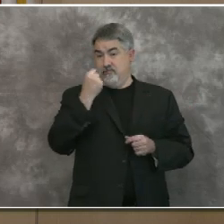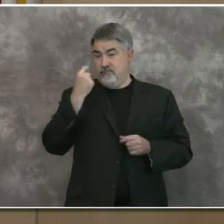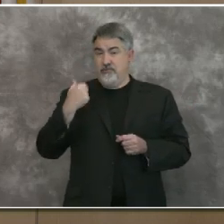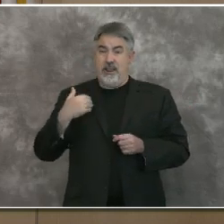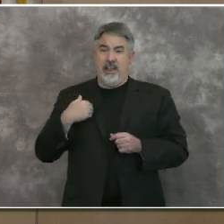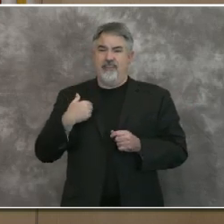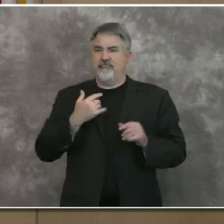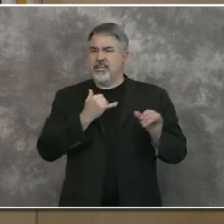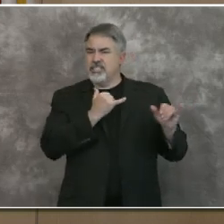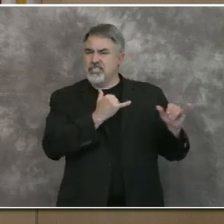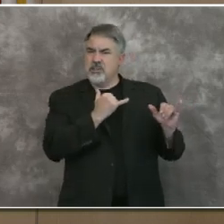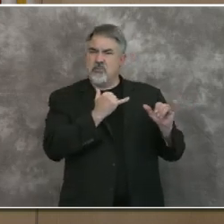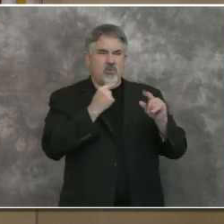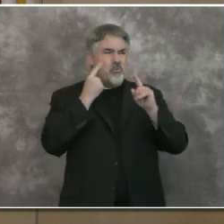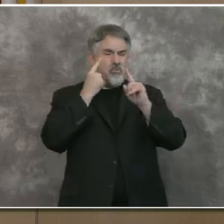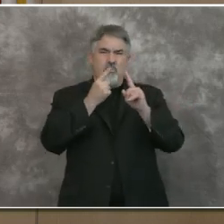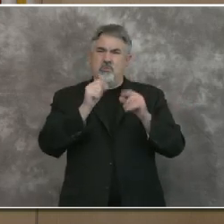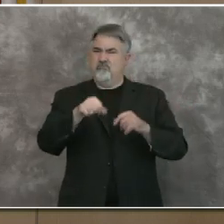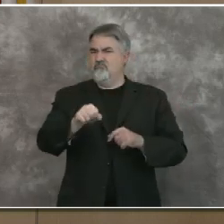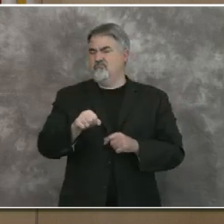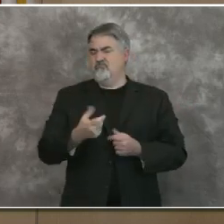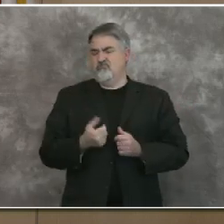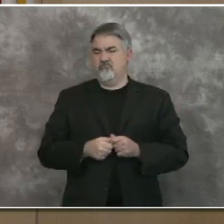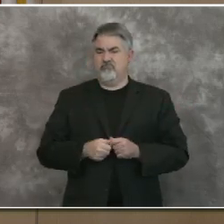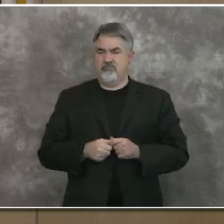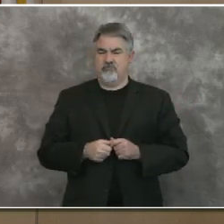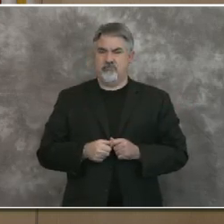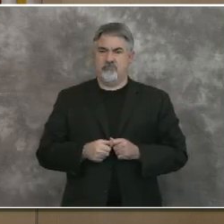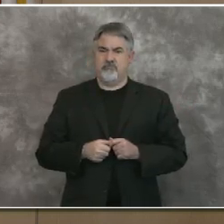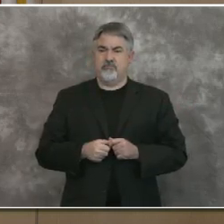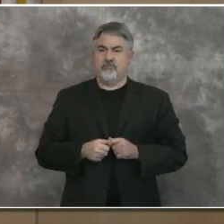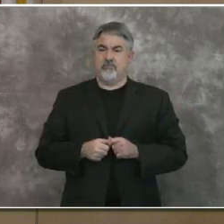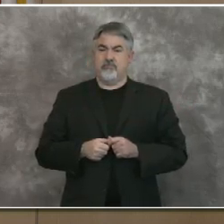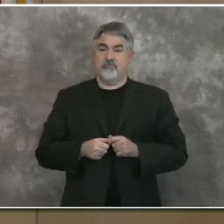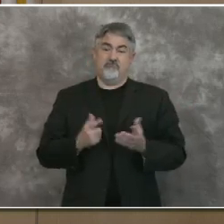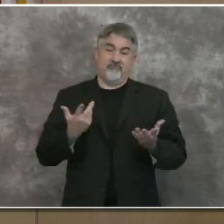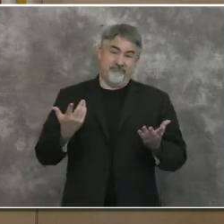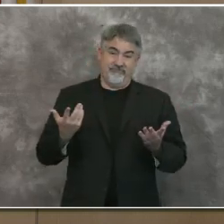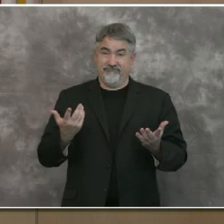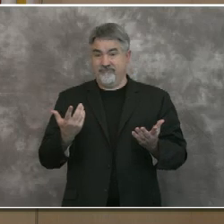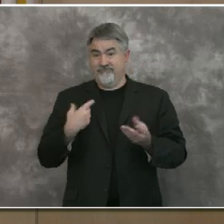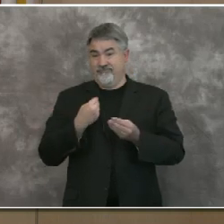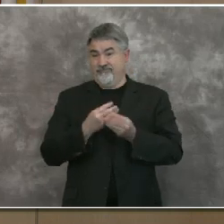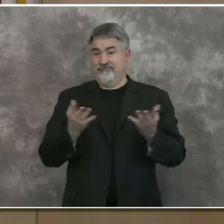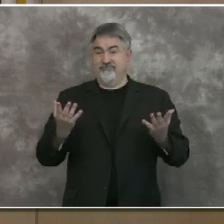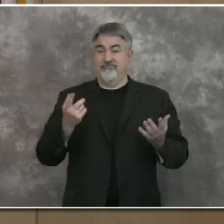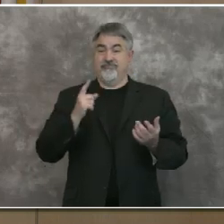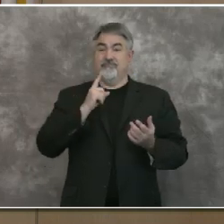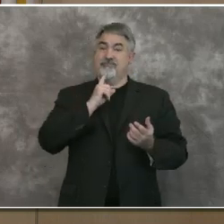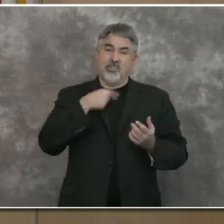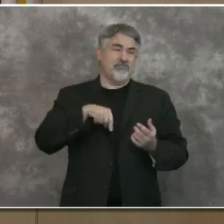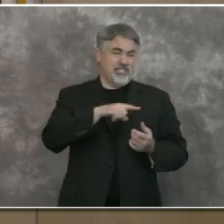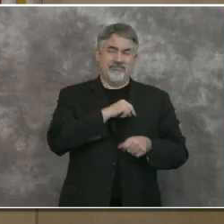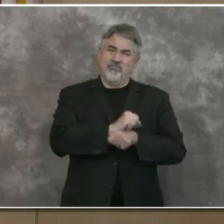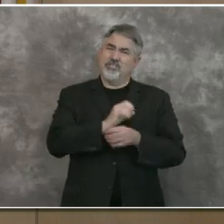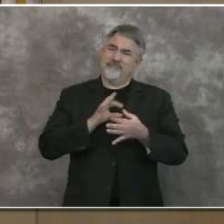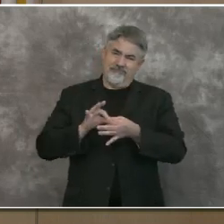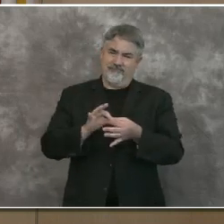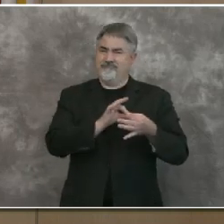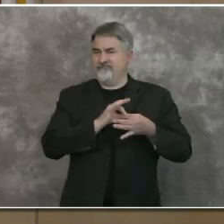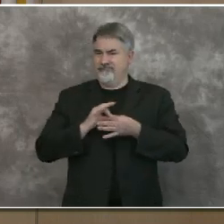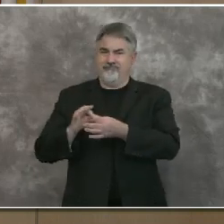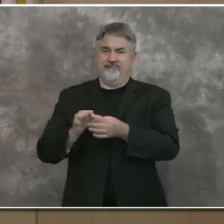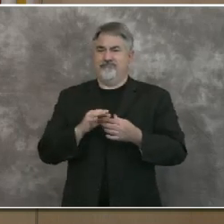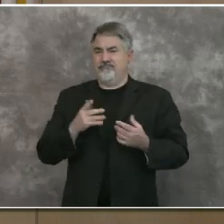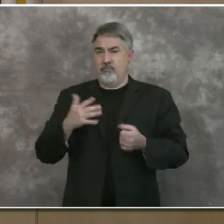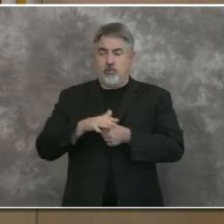and goal. So in the end, we are all in this together. Currently, our local metrics are